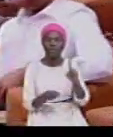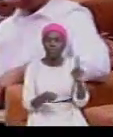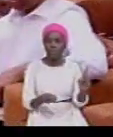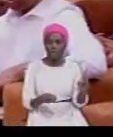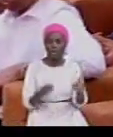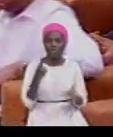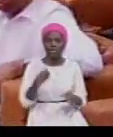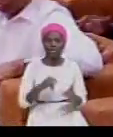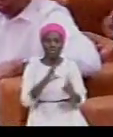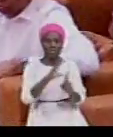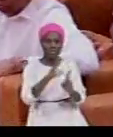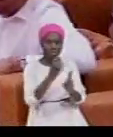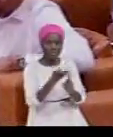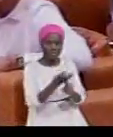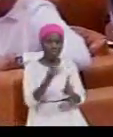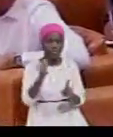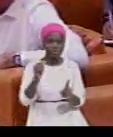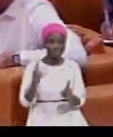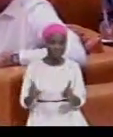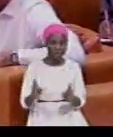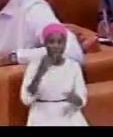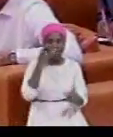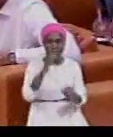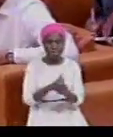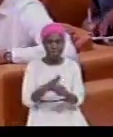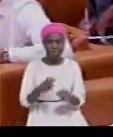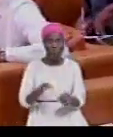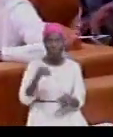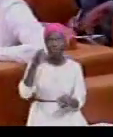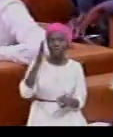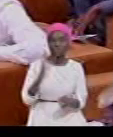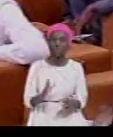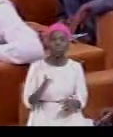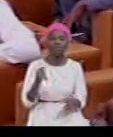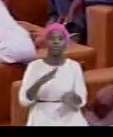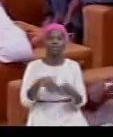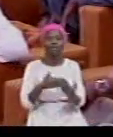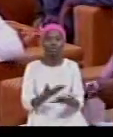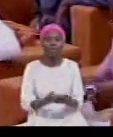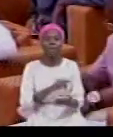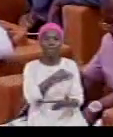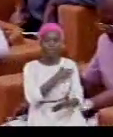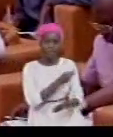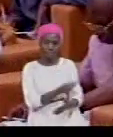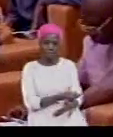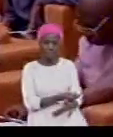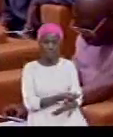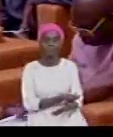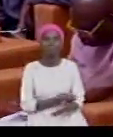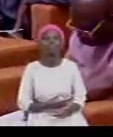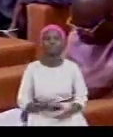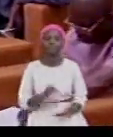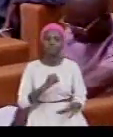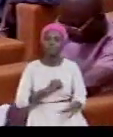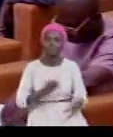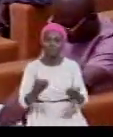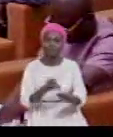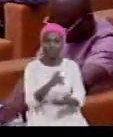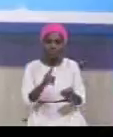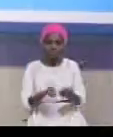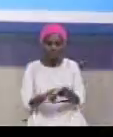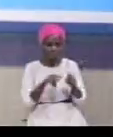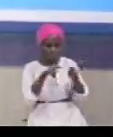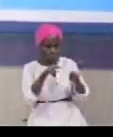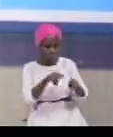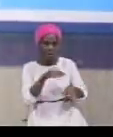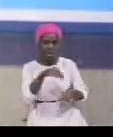the conditional promise of God the Almighty. I want you to look at Isaiah chapter 1